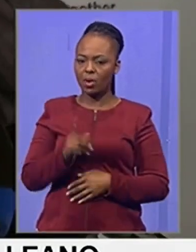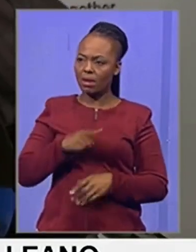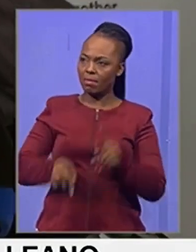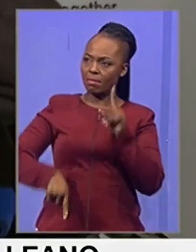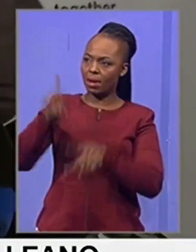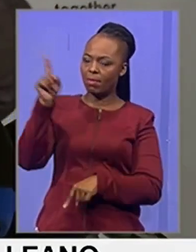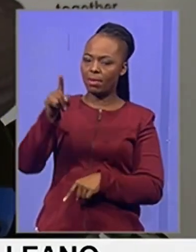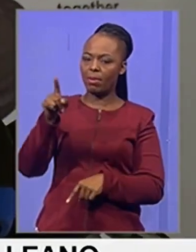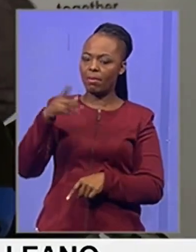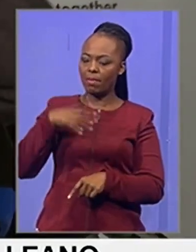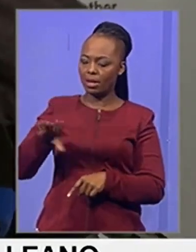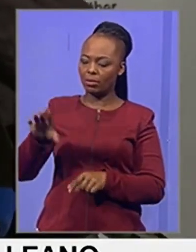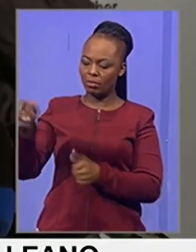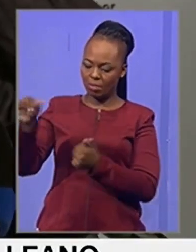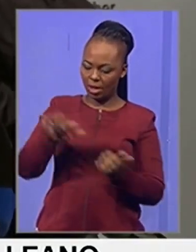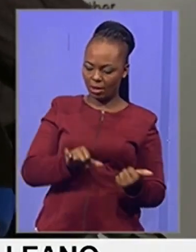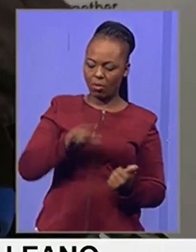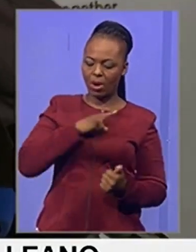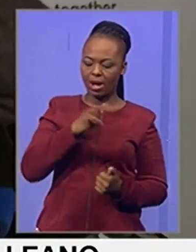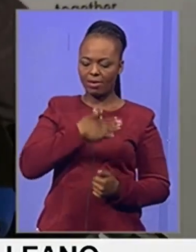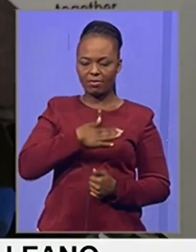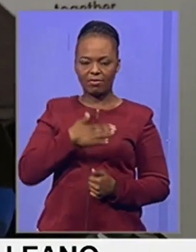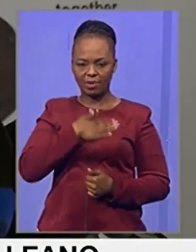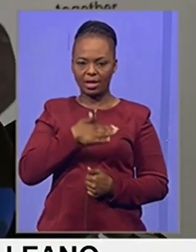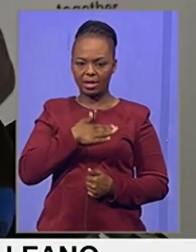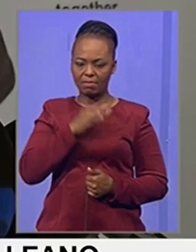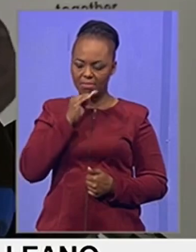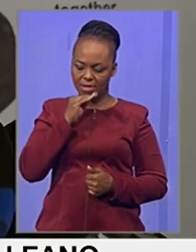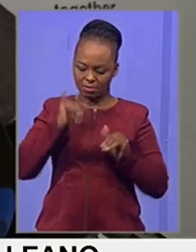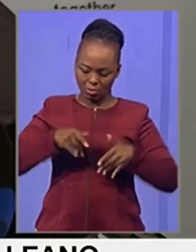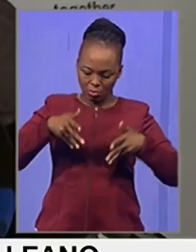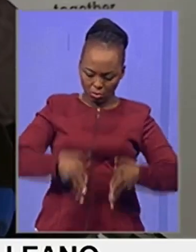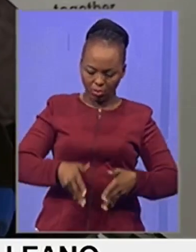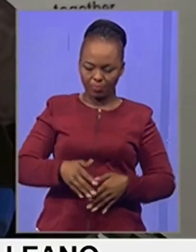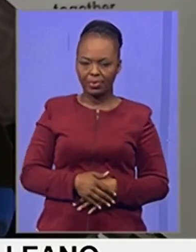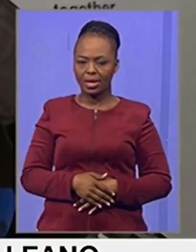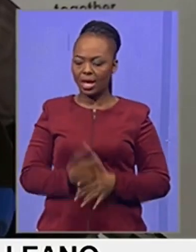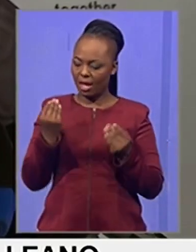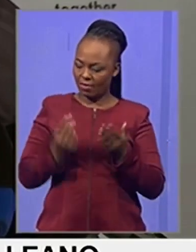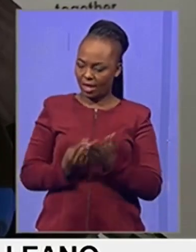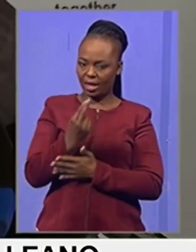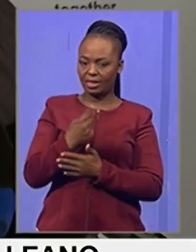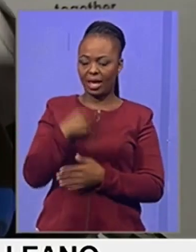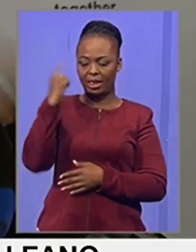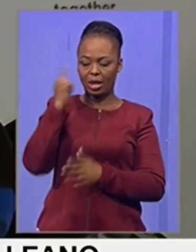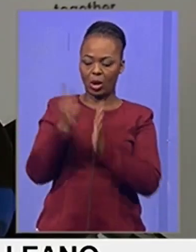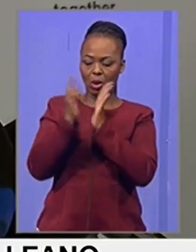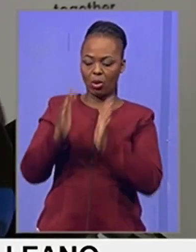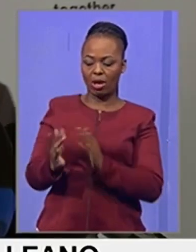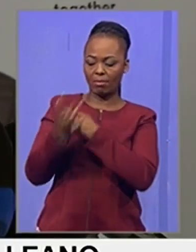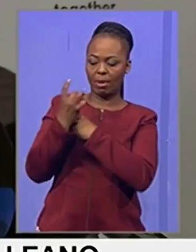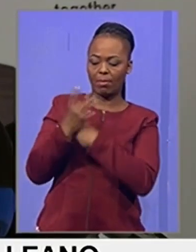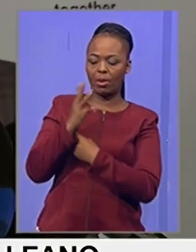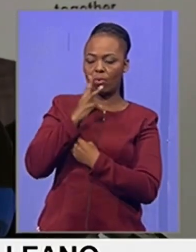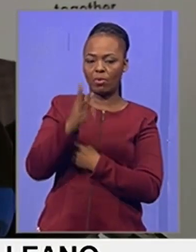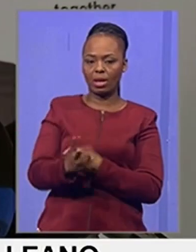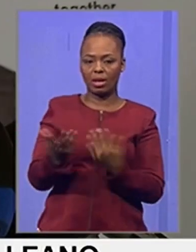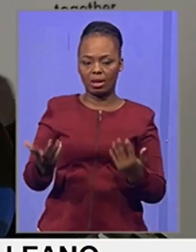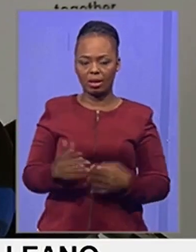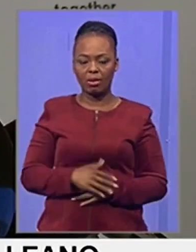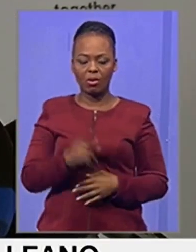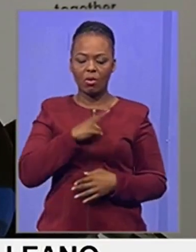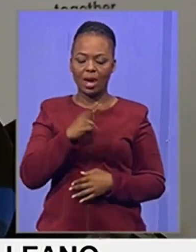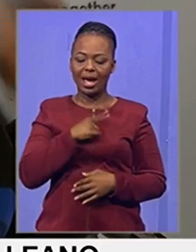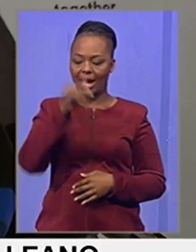if we take away that citizenship, do we still have any right over them? I'm sure lawyers will tell us, maybe because of the crime